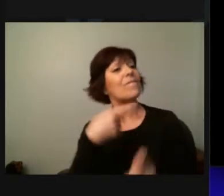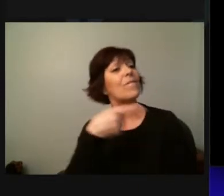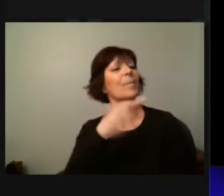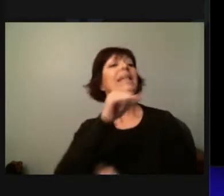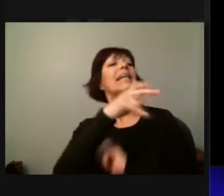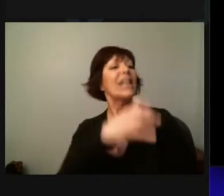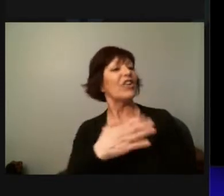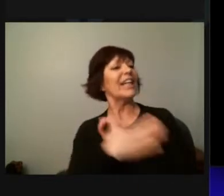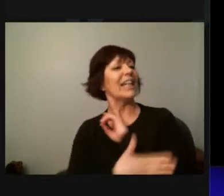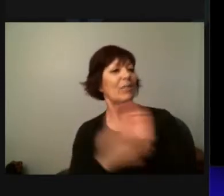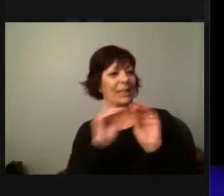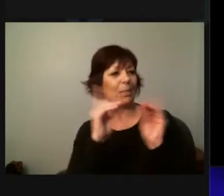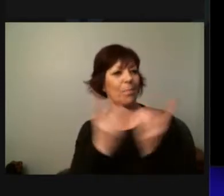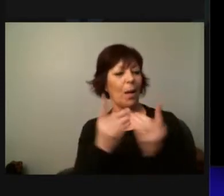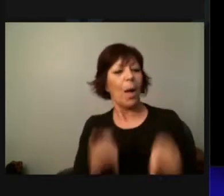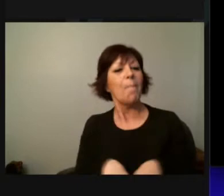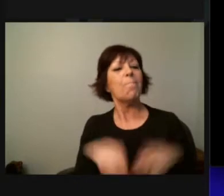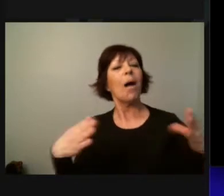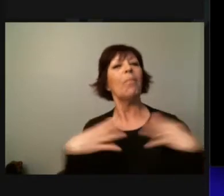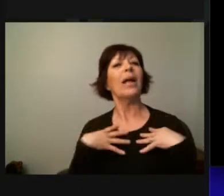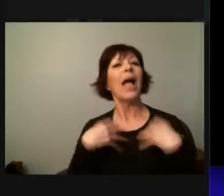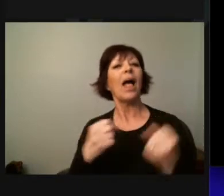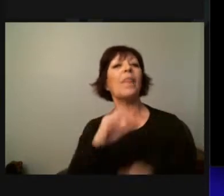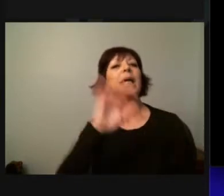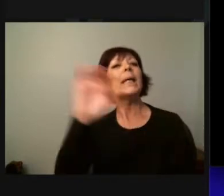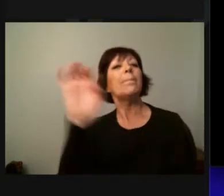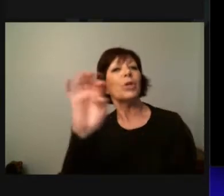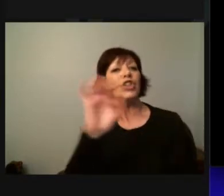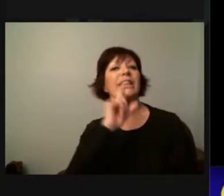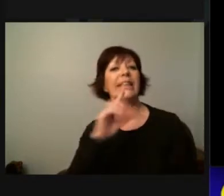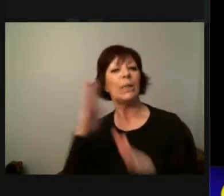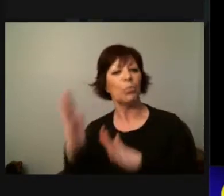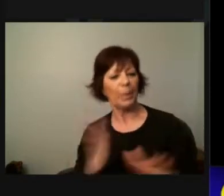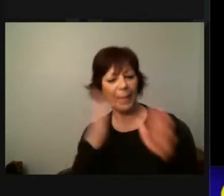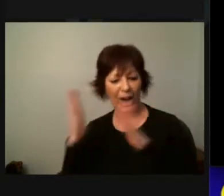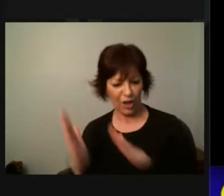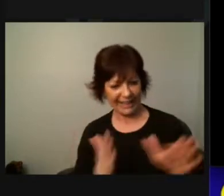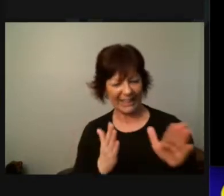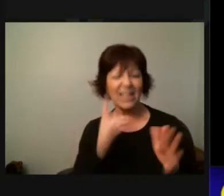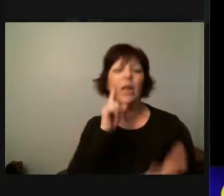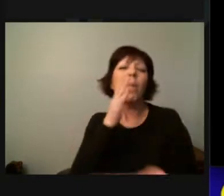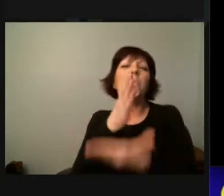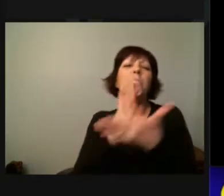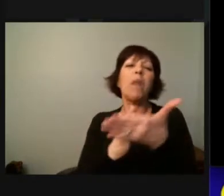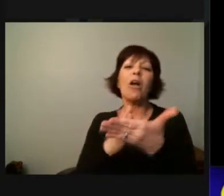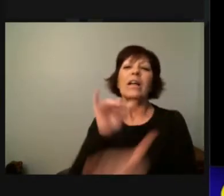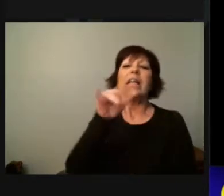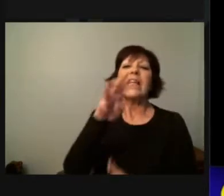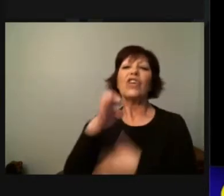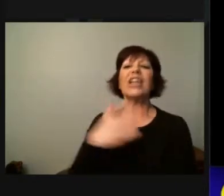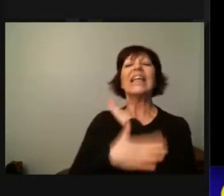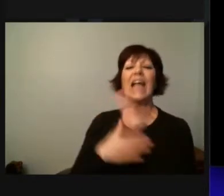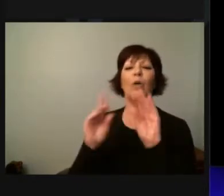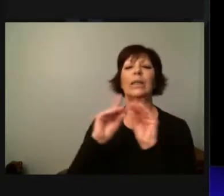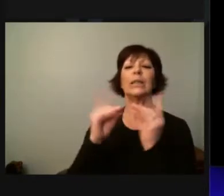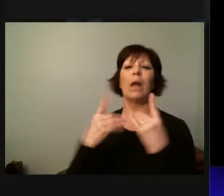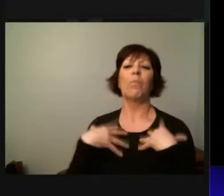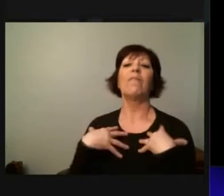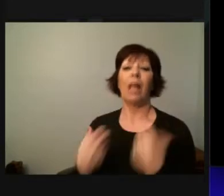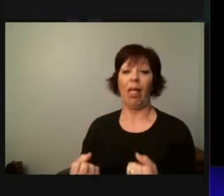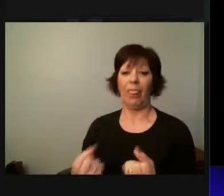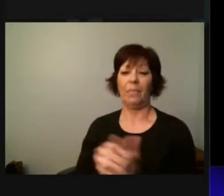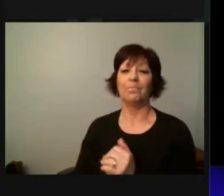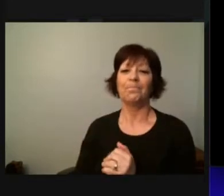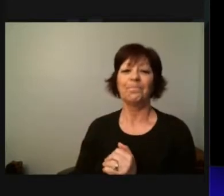County Department of Public Health Emergency Preparedness, a division of the Erie County Department of Health. And we